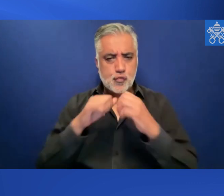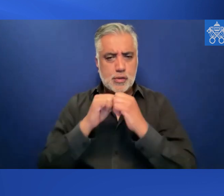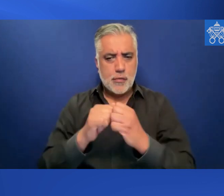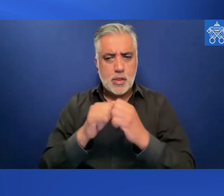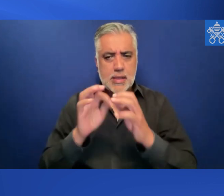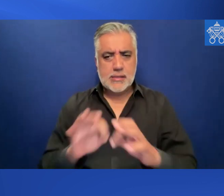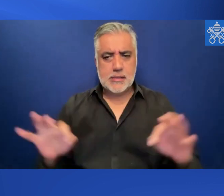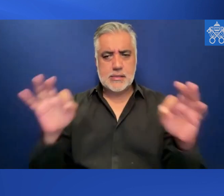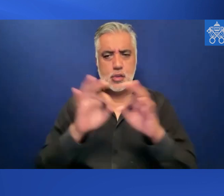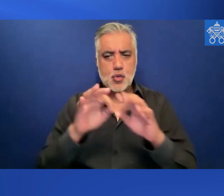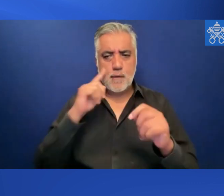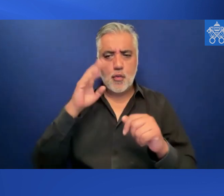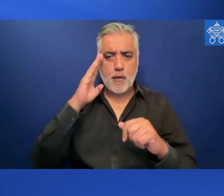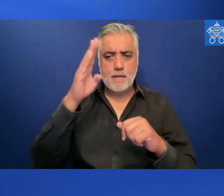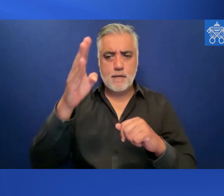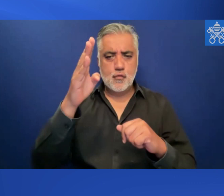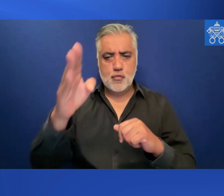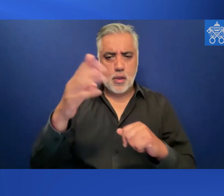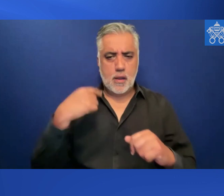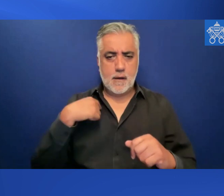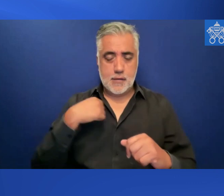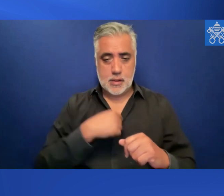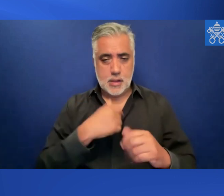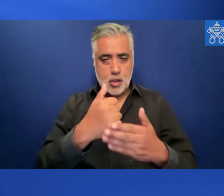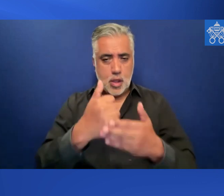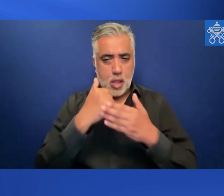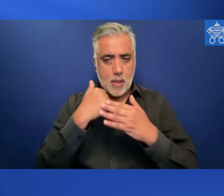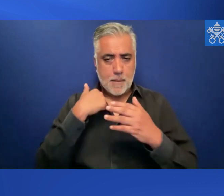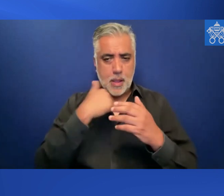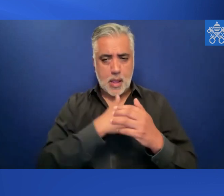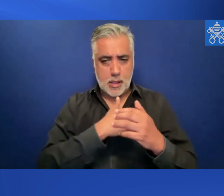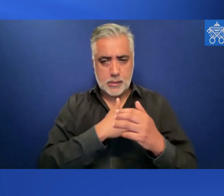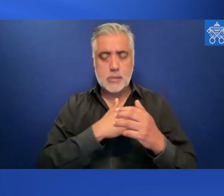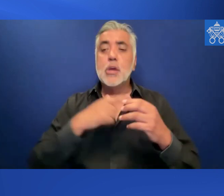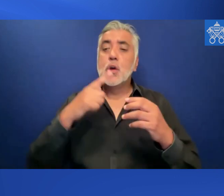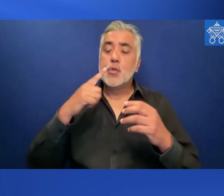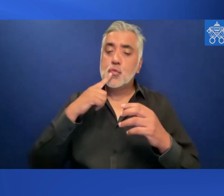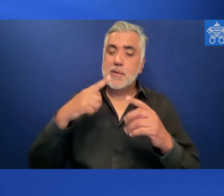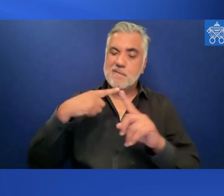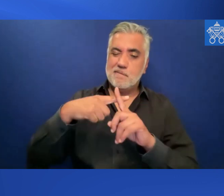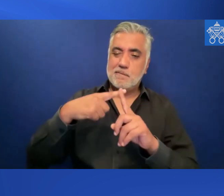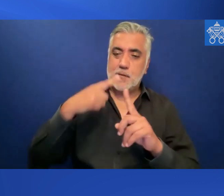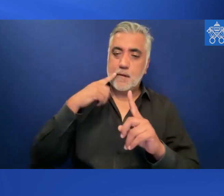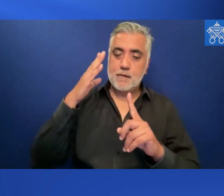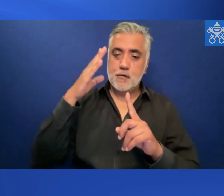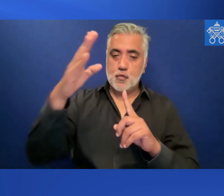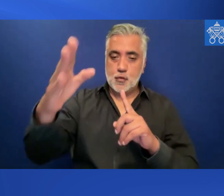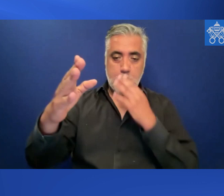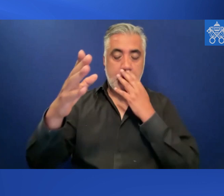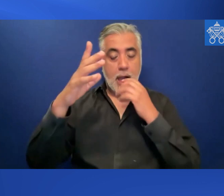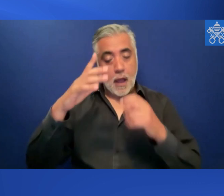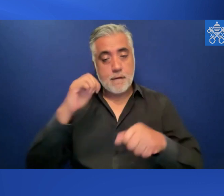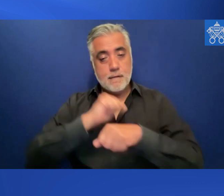together, because it is essential for the future of all. And it will help us to arrive at a prosperous future if it is